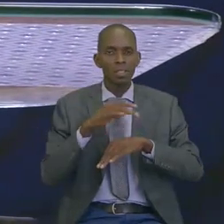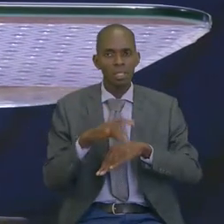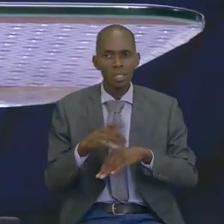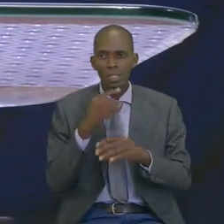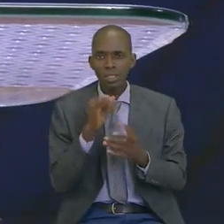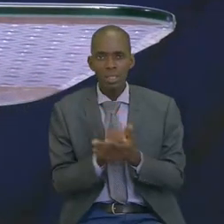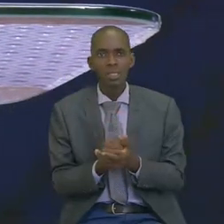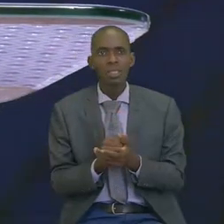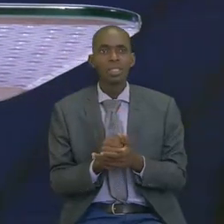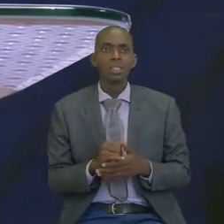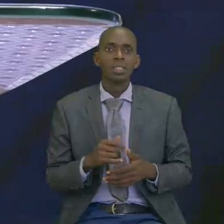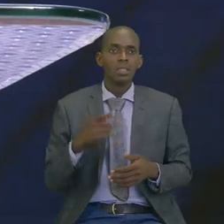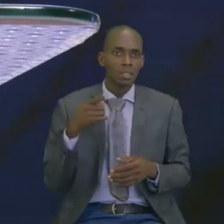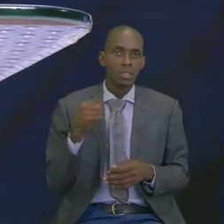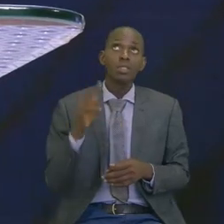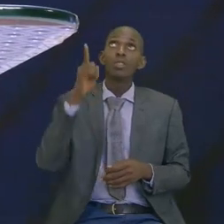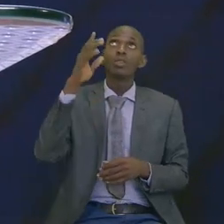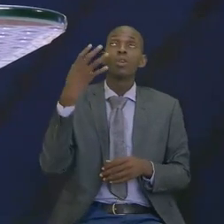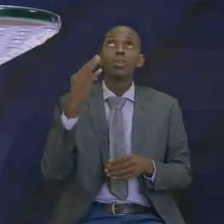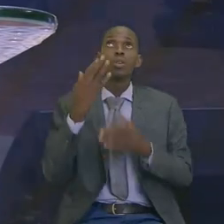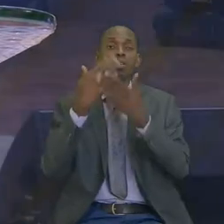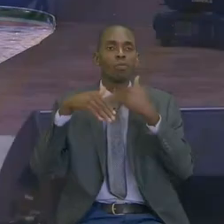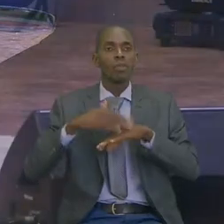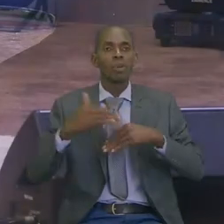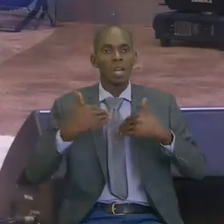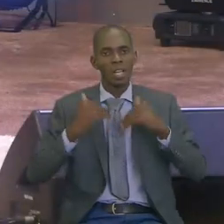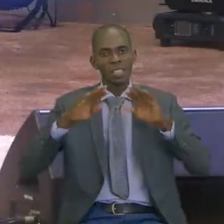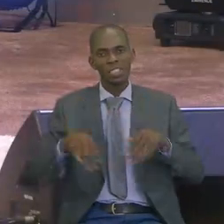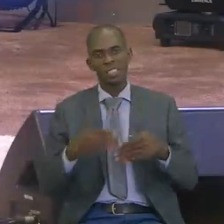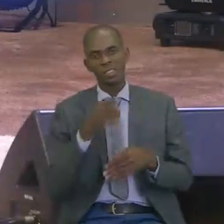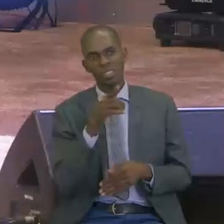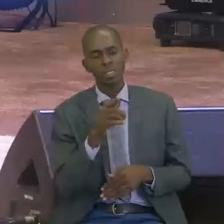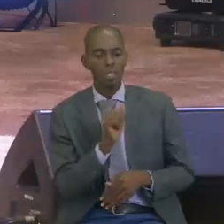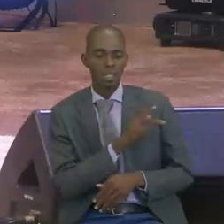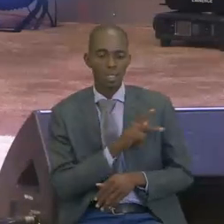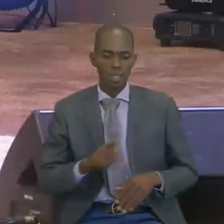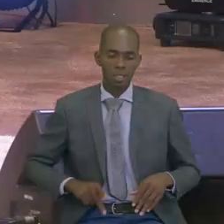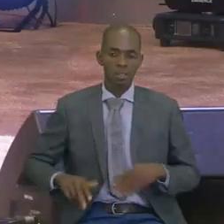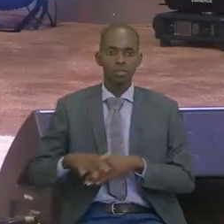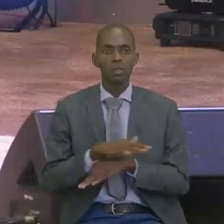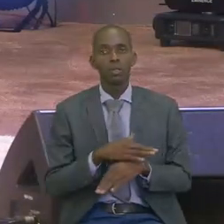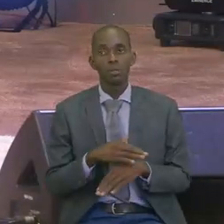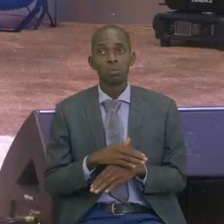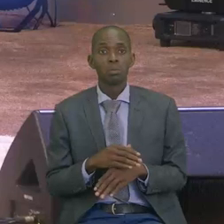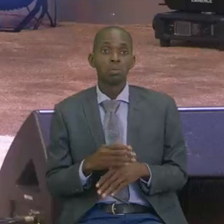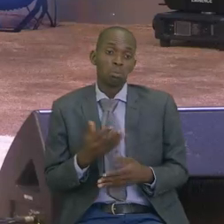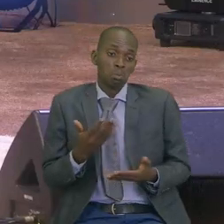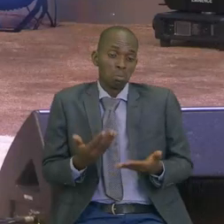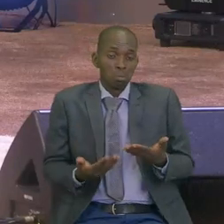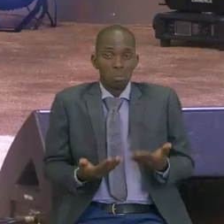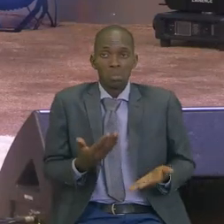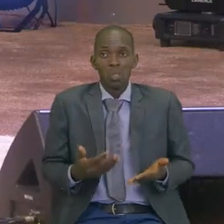this, the God of heaven, has granted thee, given thee a kingdom. Even though it was